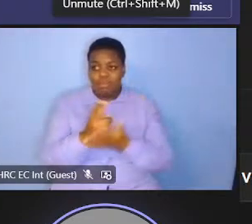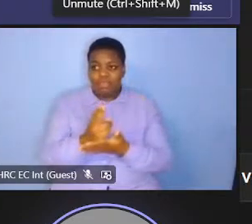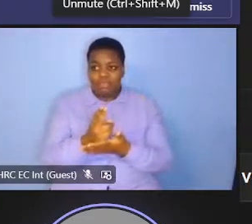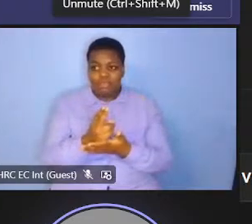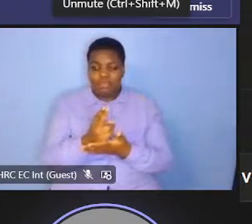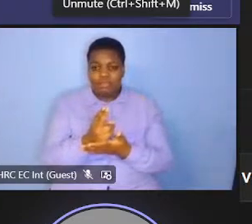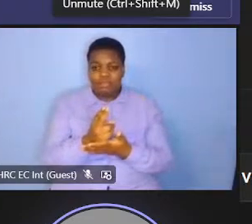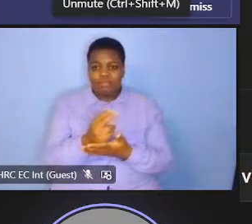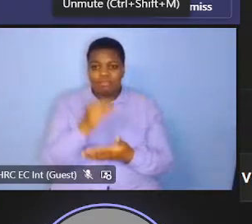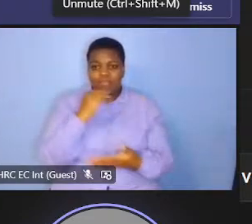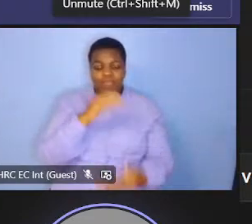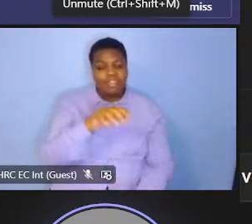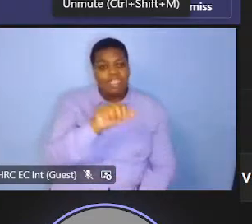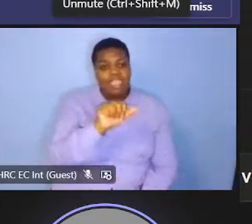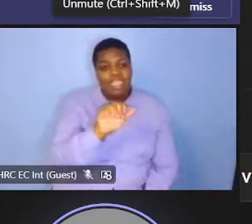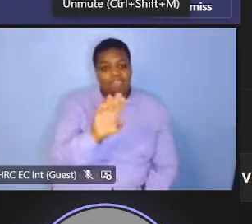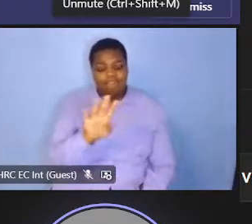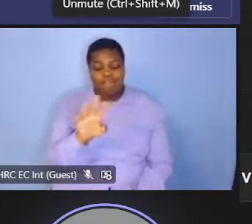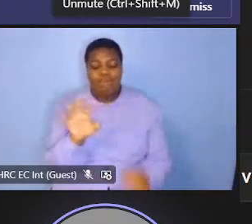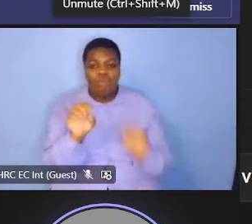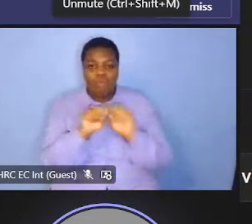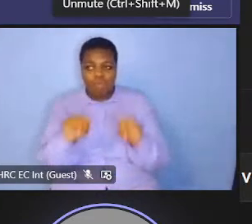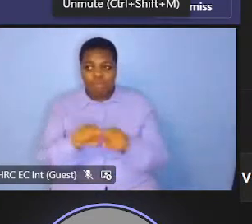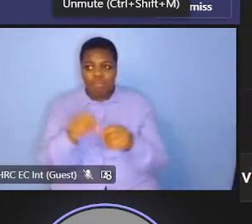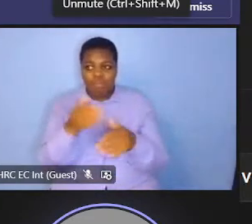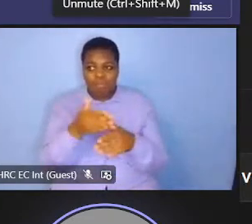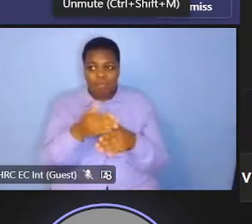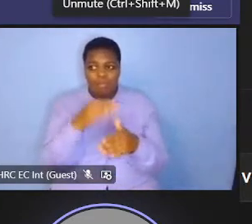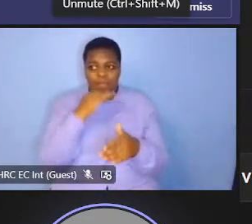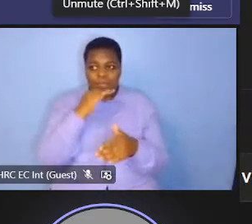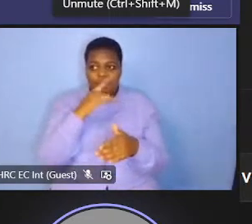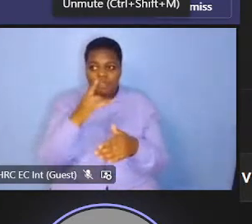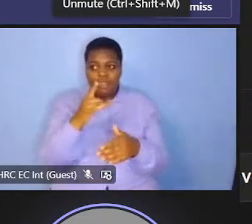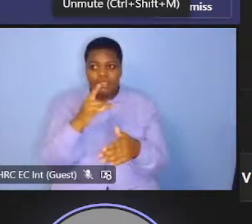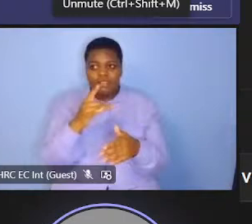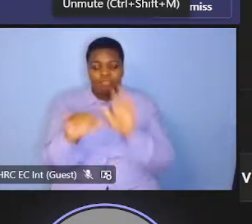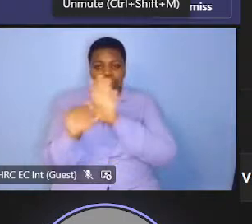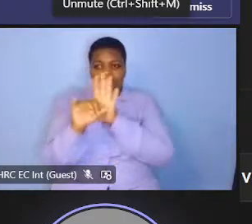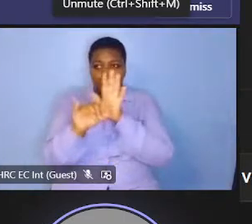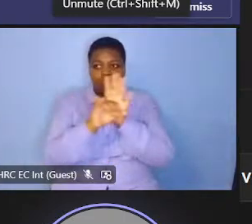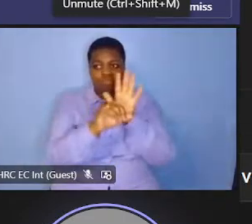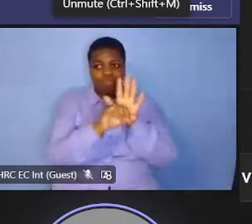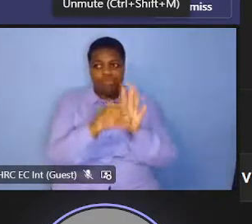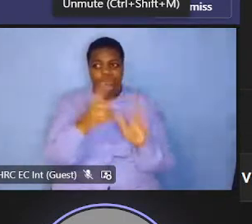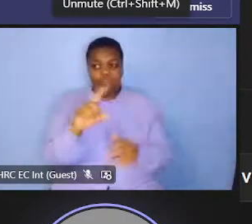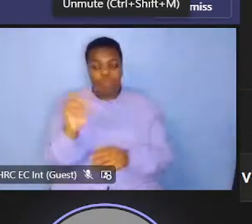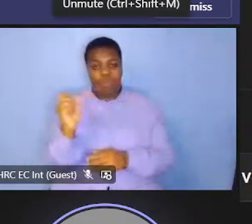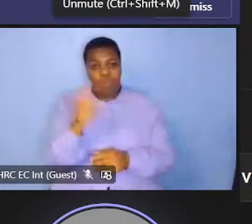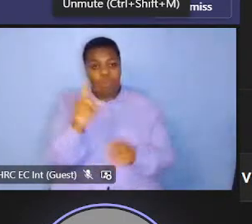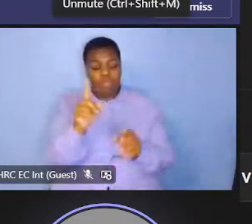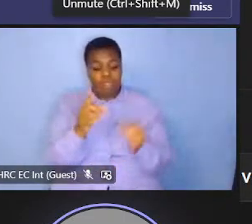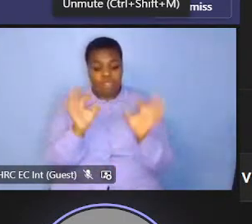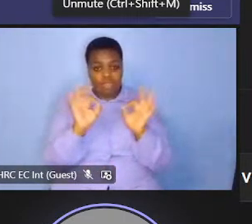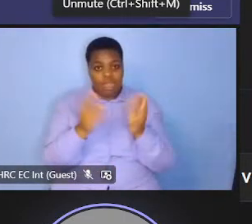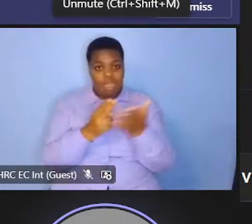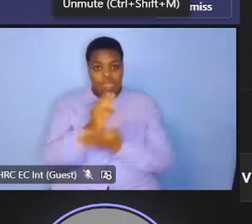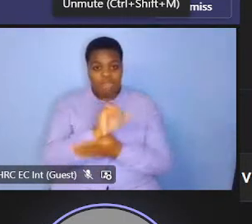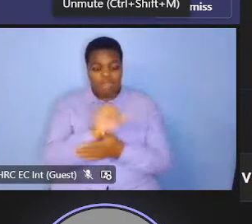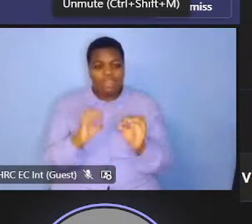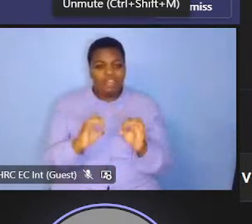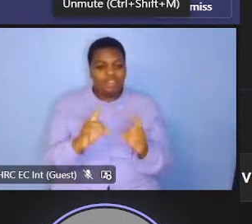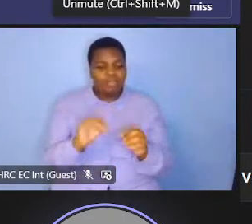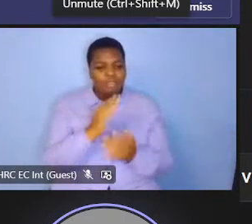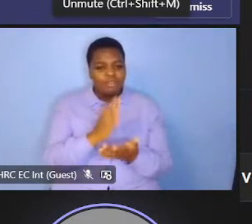The A4 framework recognizes the multiple dimension of the right to education. It recognizes